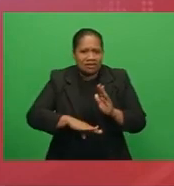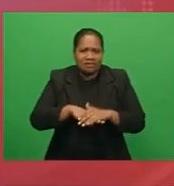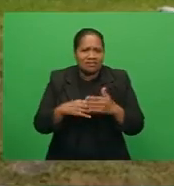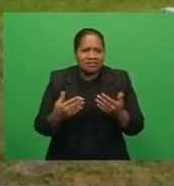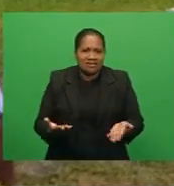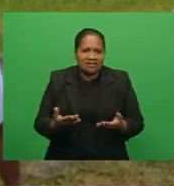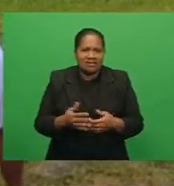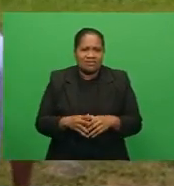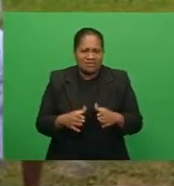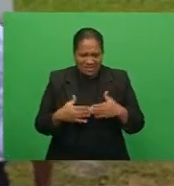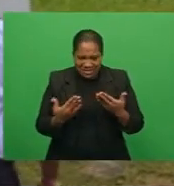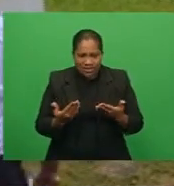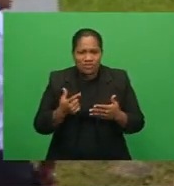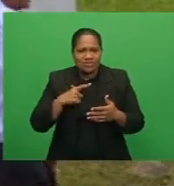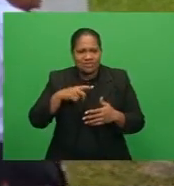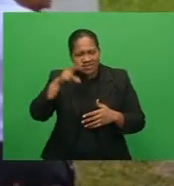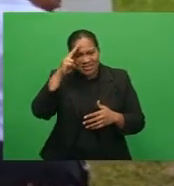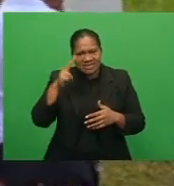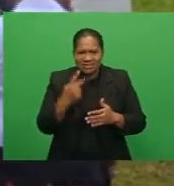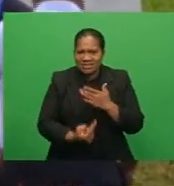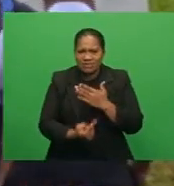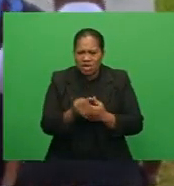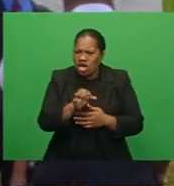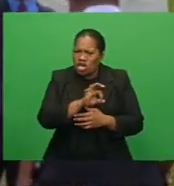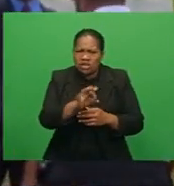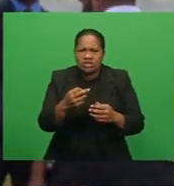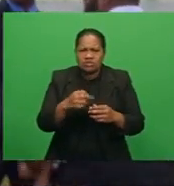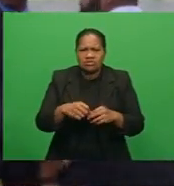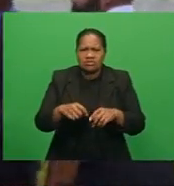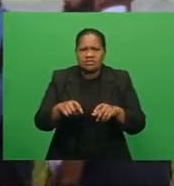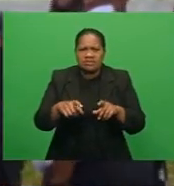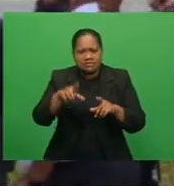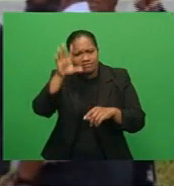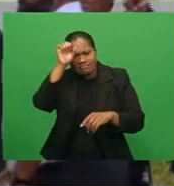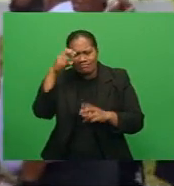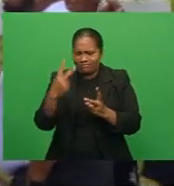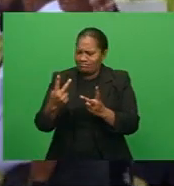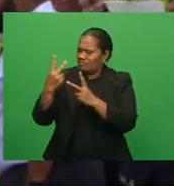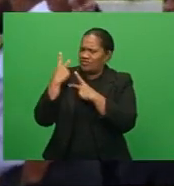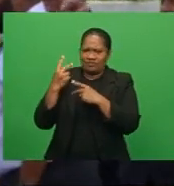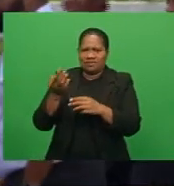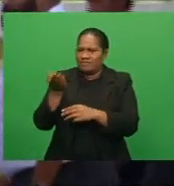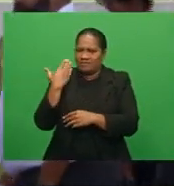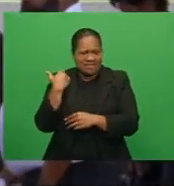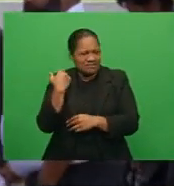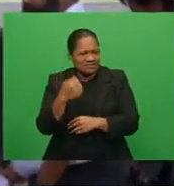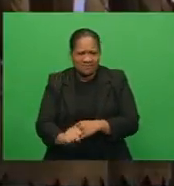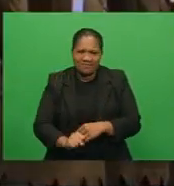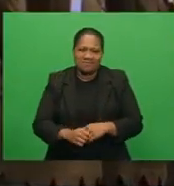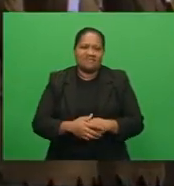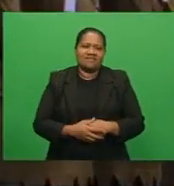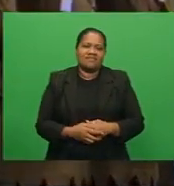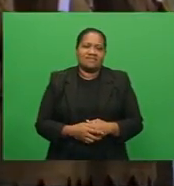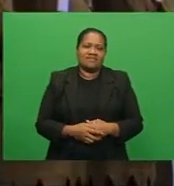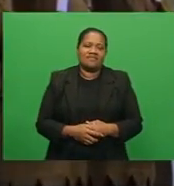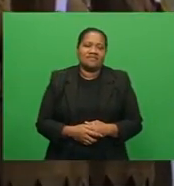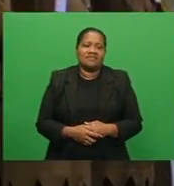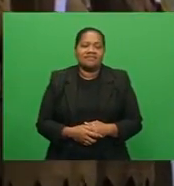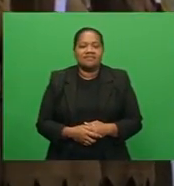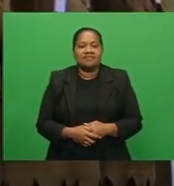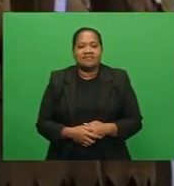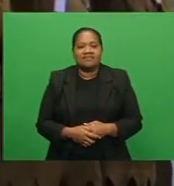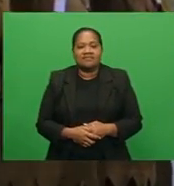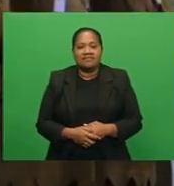facing the nation today rather than dwelling on the past. Questions have also been sent to the party's General Secretary. Apiniso